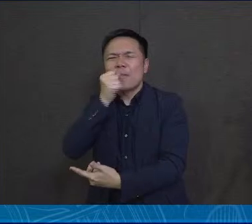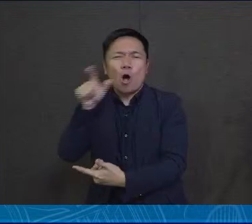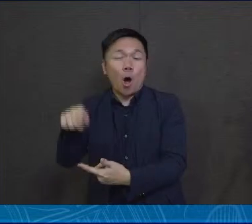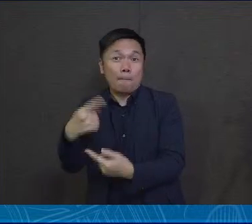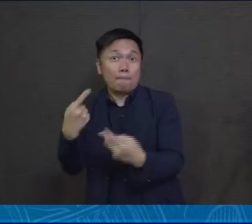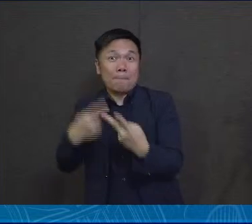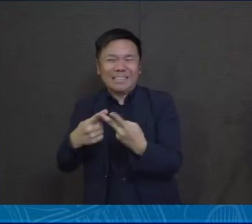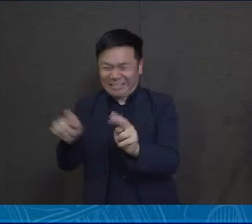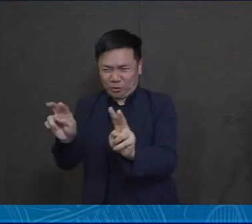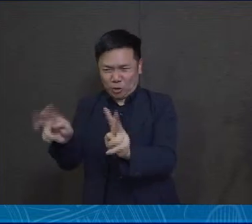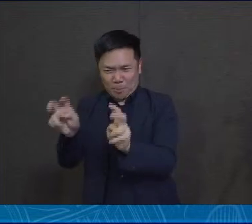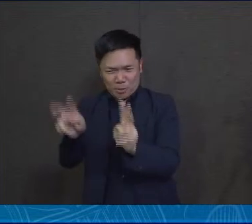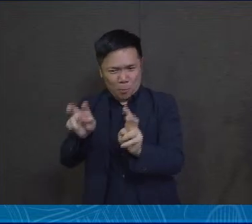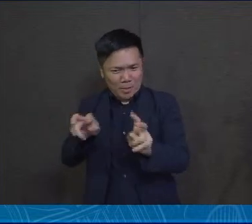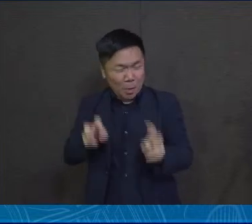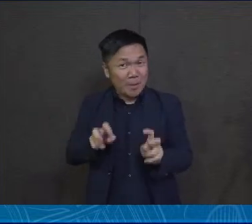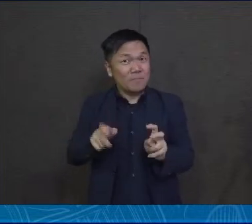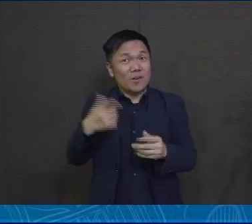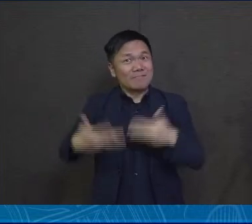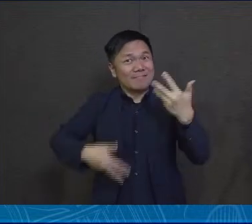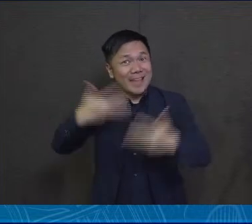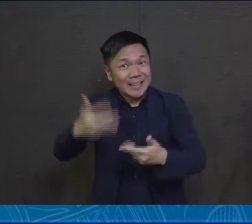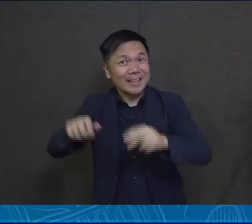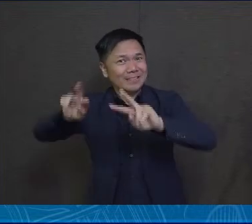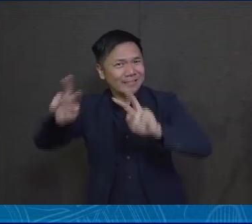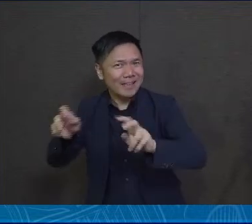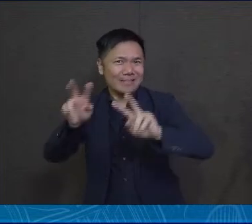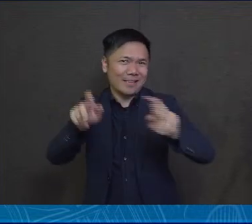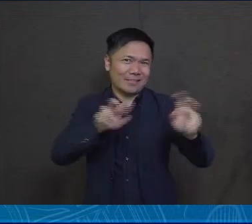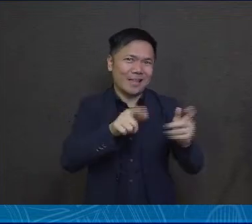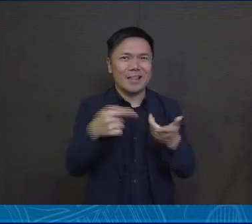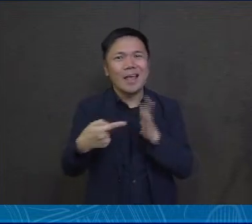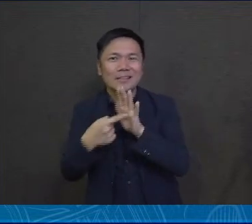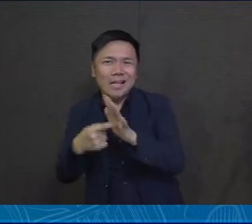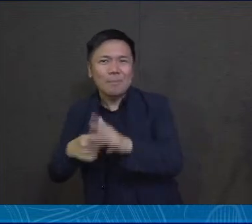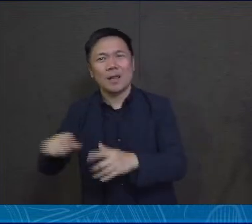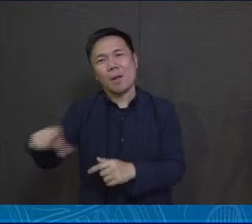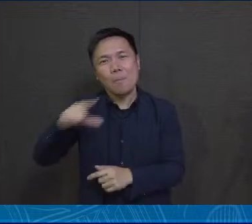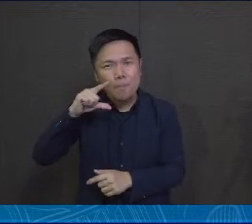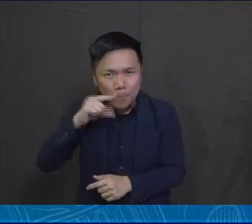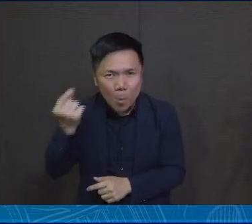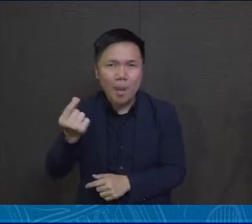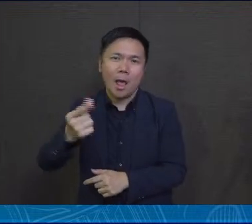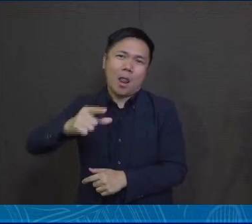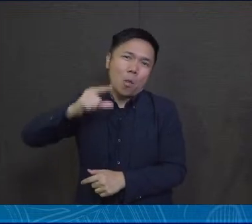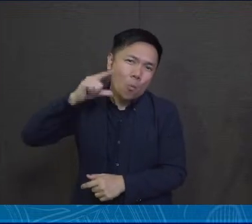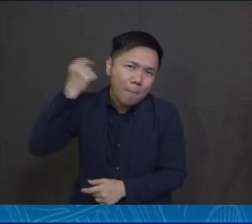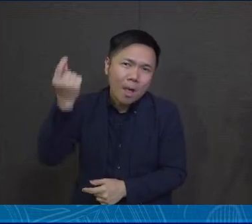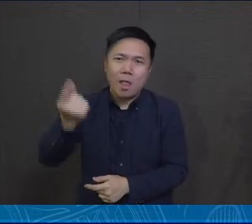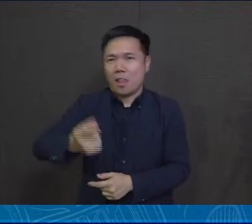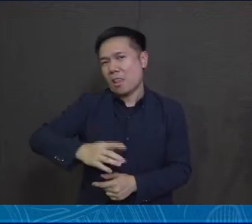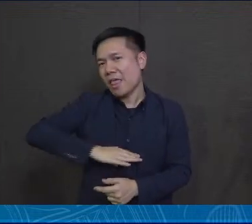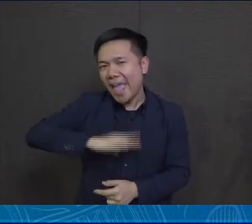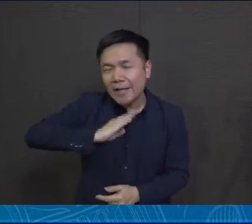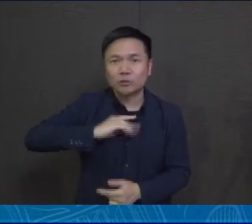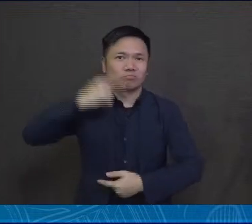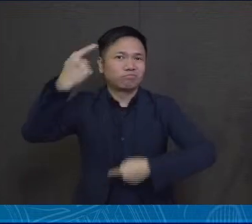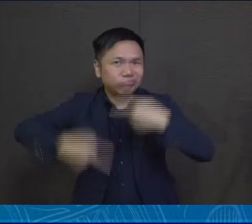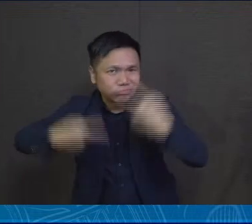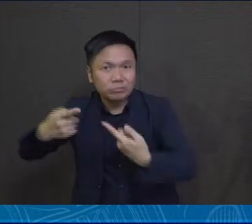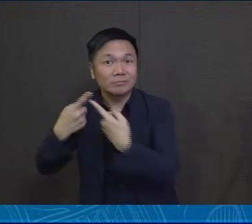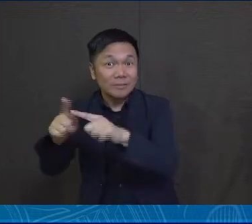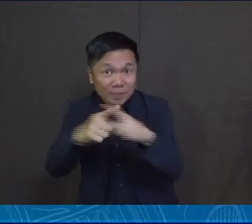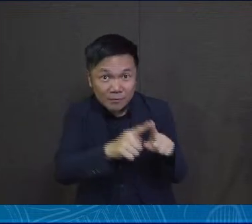data, these sorts of things that can help you to overcome these sorts of things. The other aspect, I would argue, is to